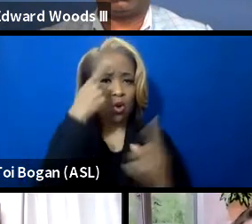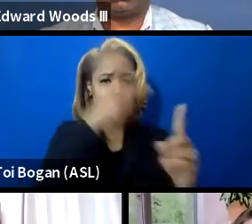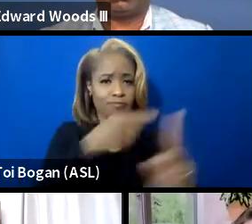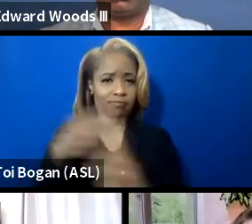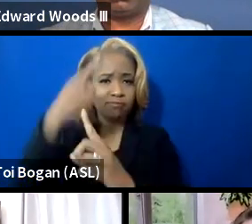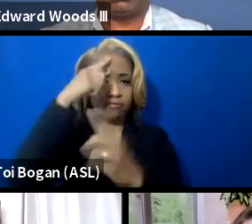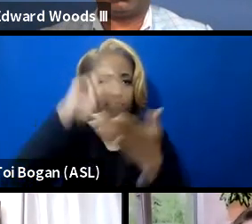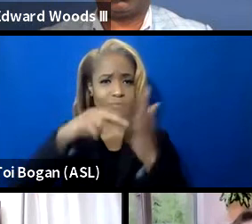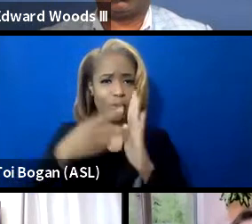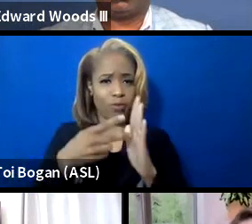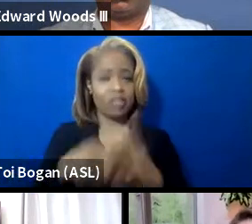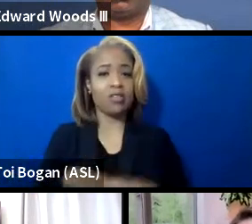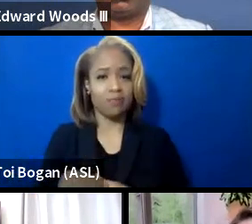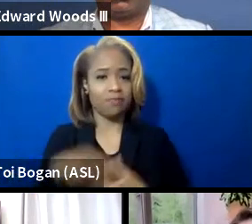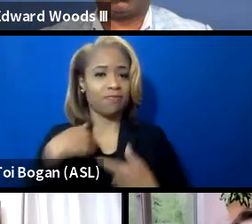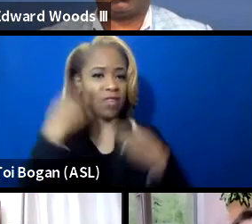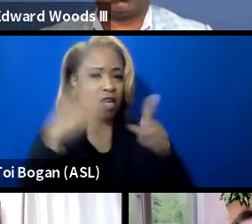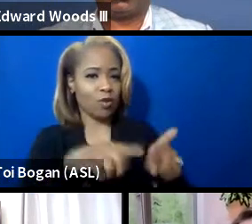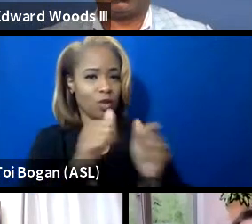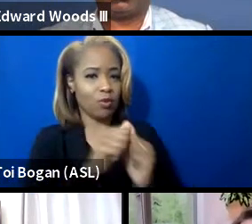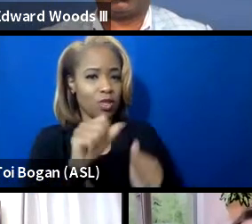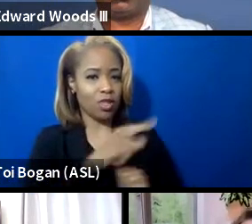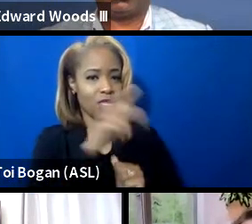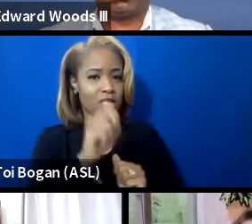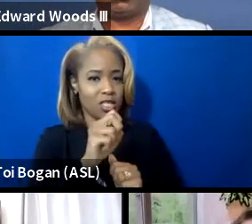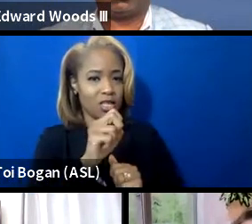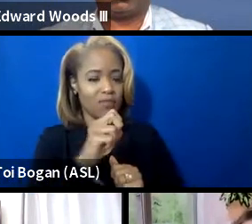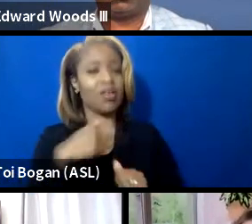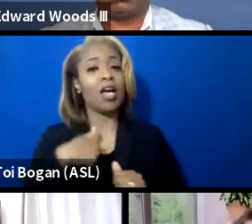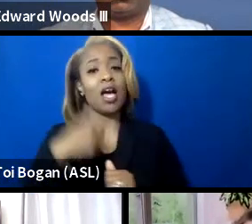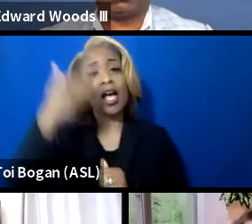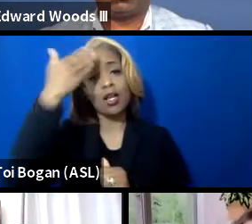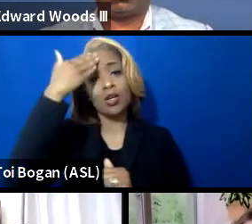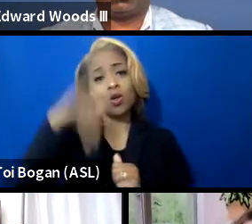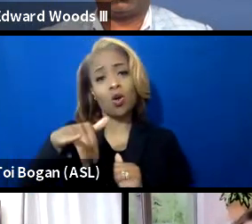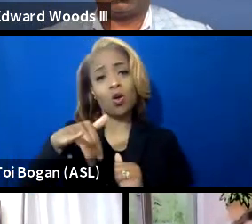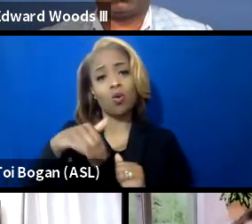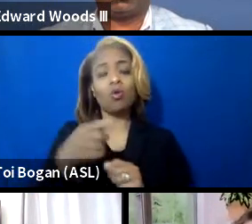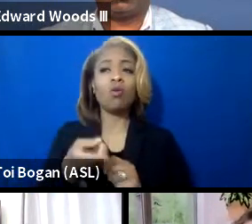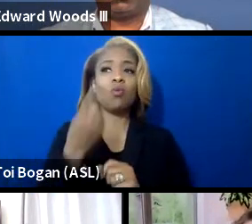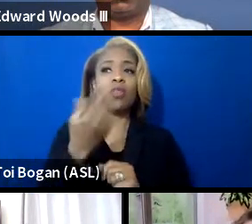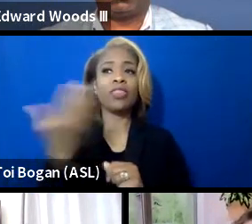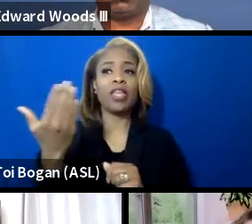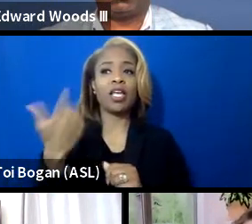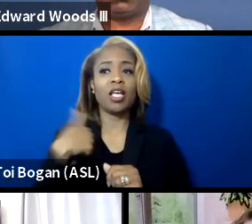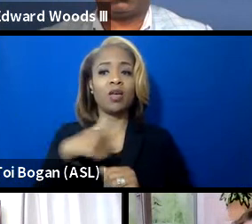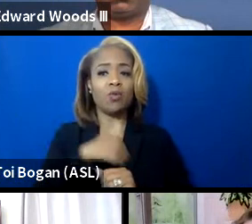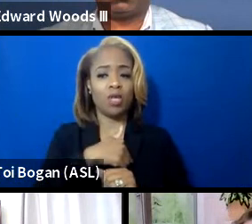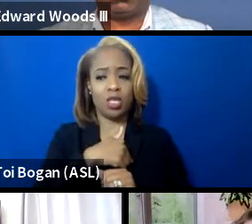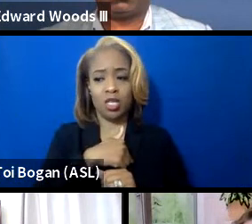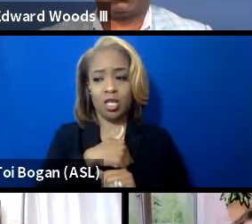you. I agree with Steve. I know that for one thing, that when we were